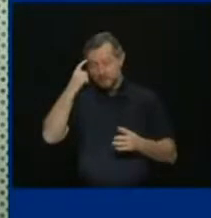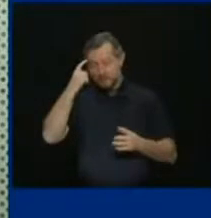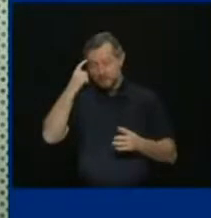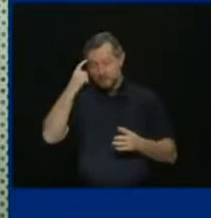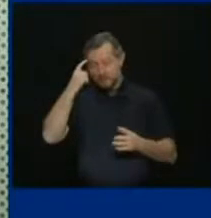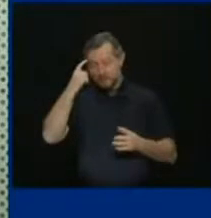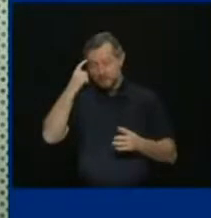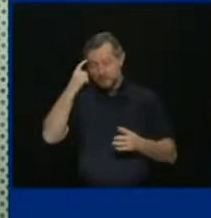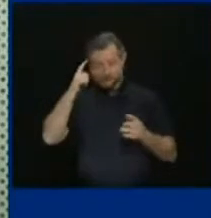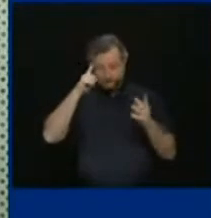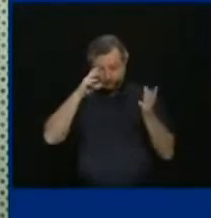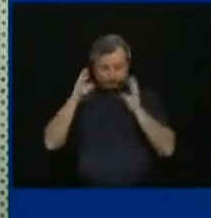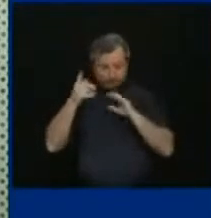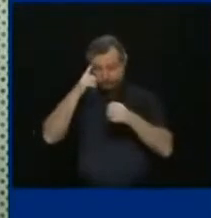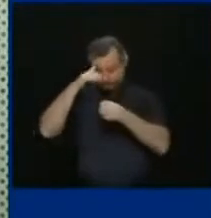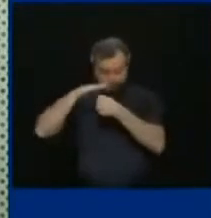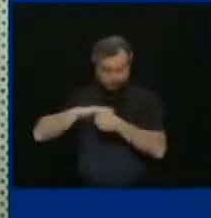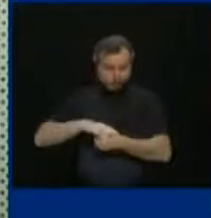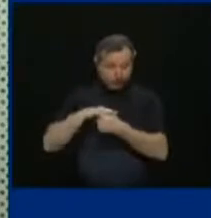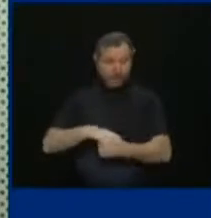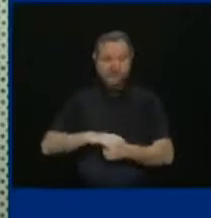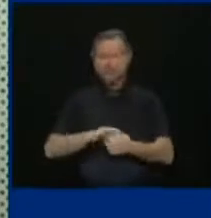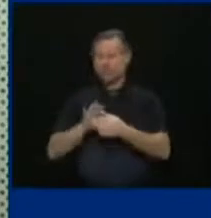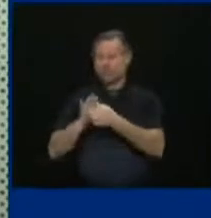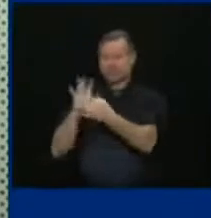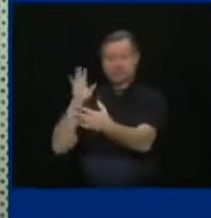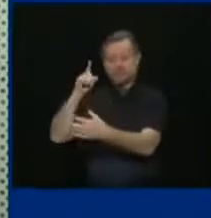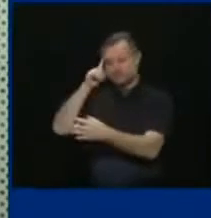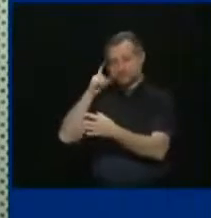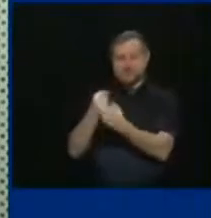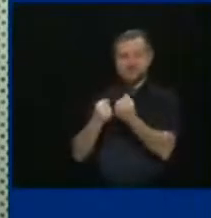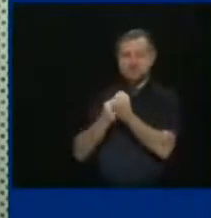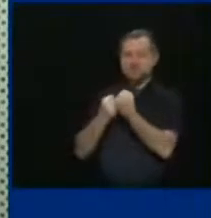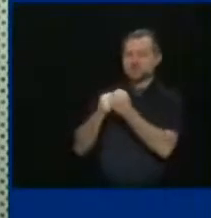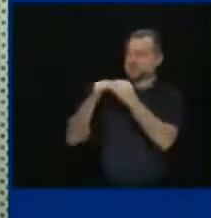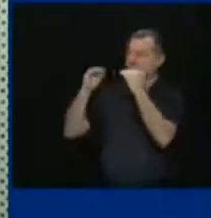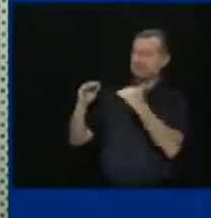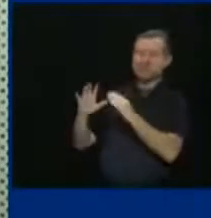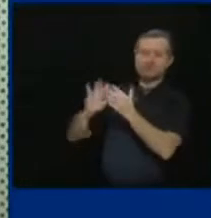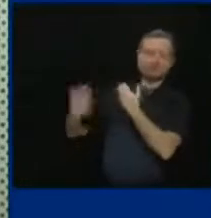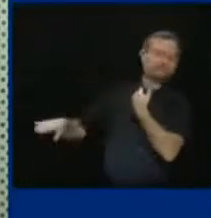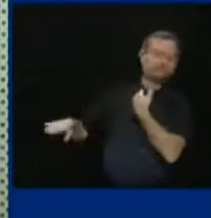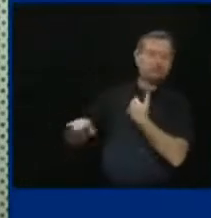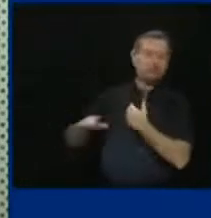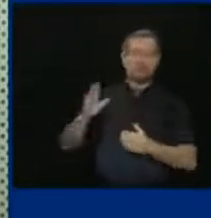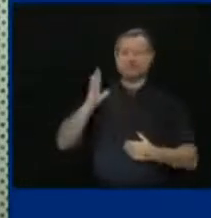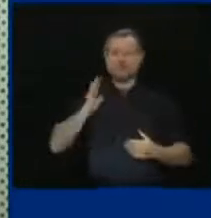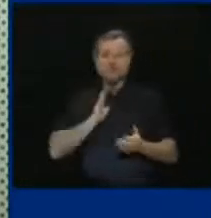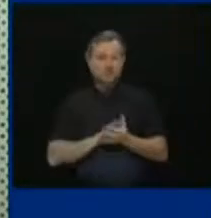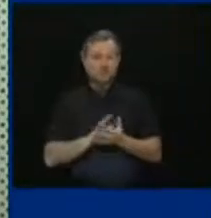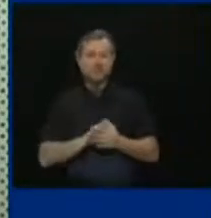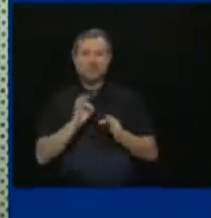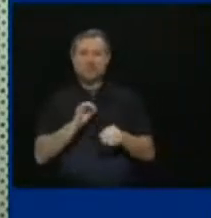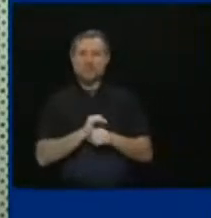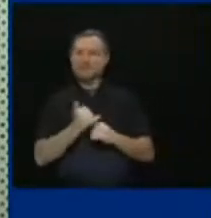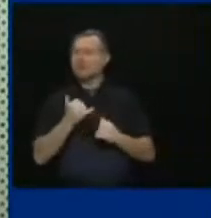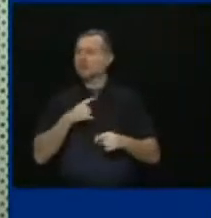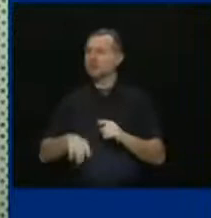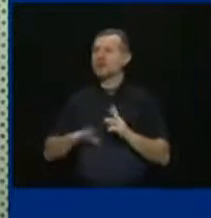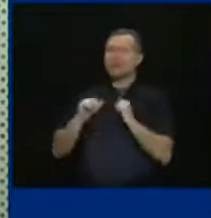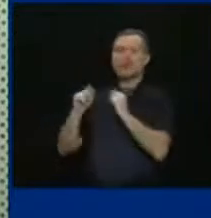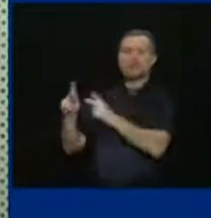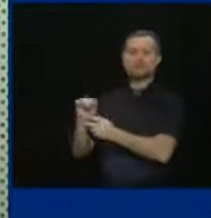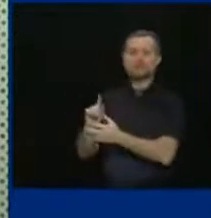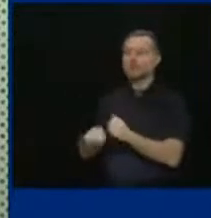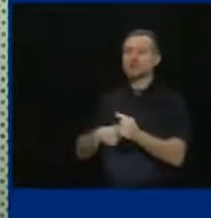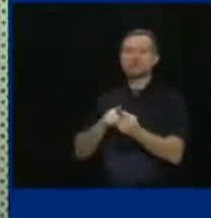You did this too. And their support systems, whether it was in school or their job or their family, they couldn't get to their recovery coaches. They